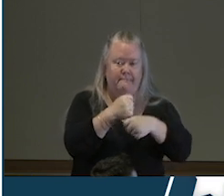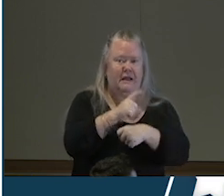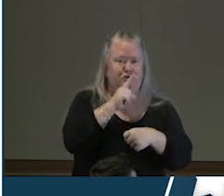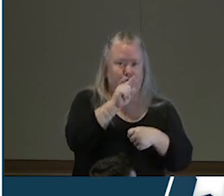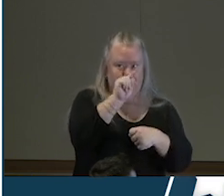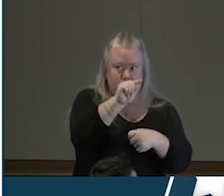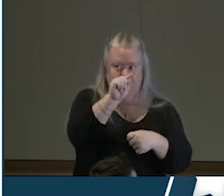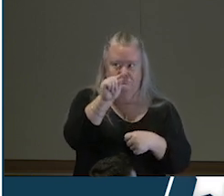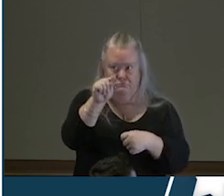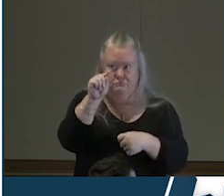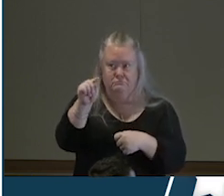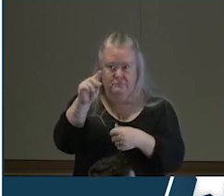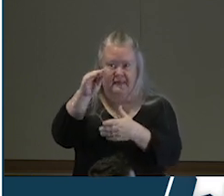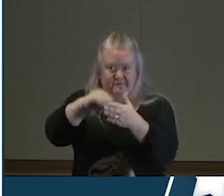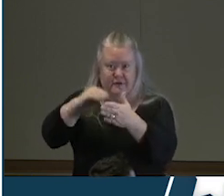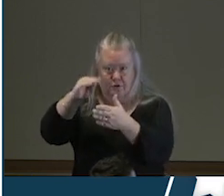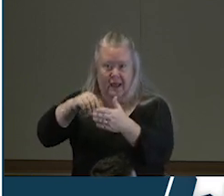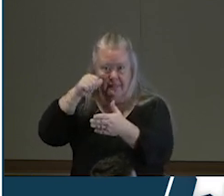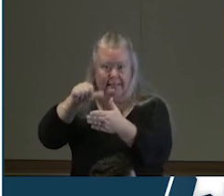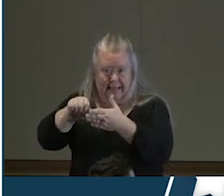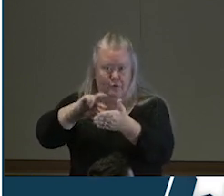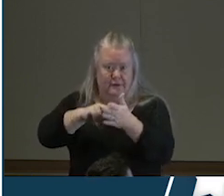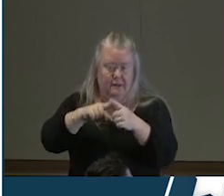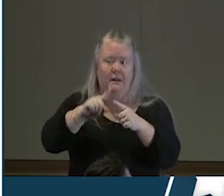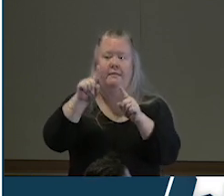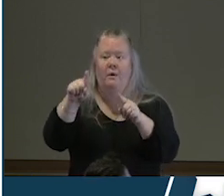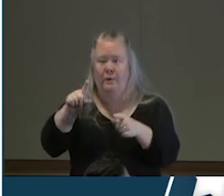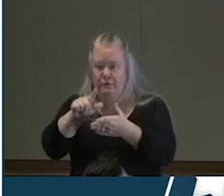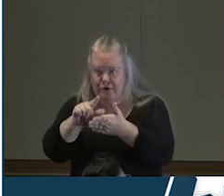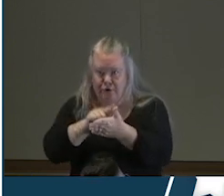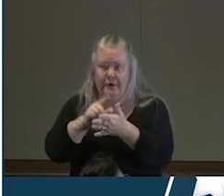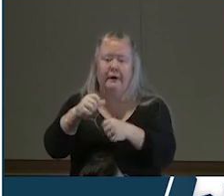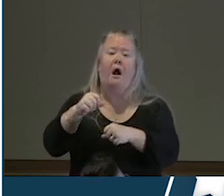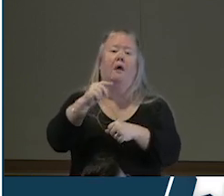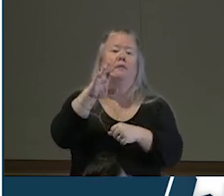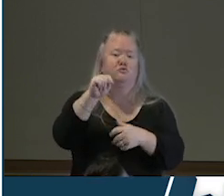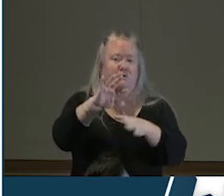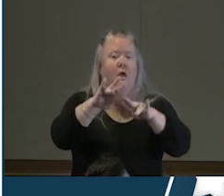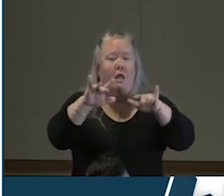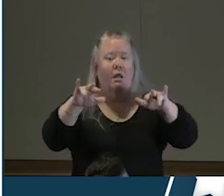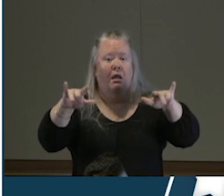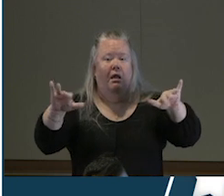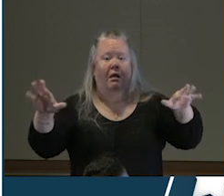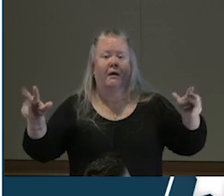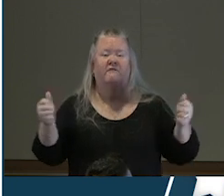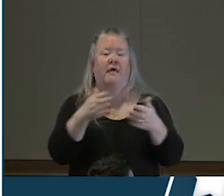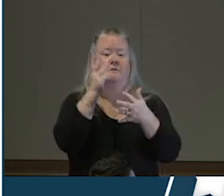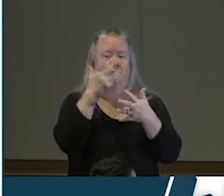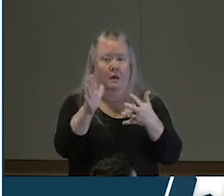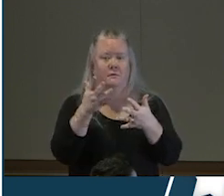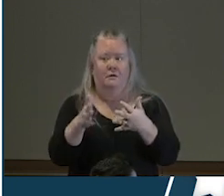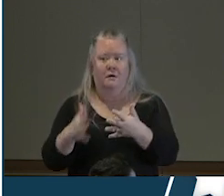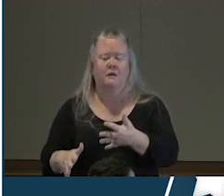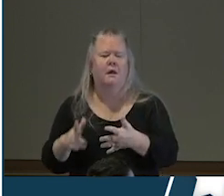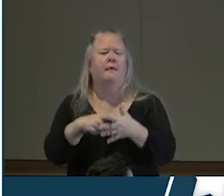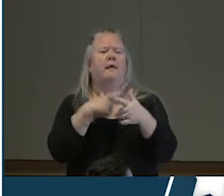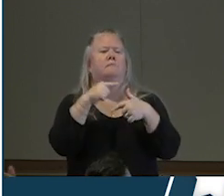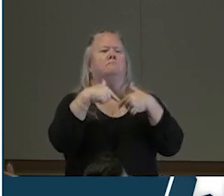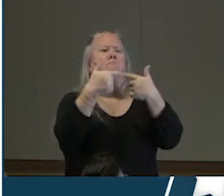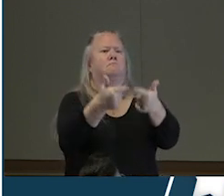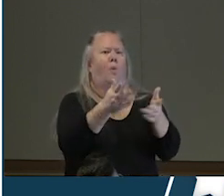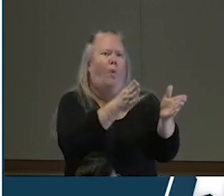sure that they filled out the letter of intent and they went to the attorney and got the trust done, and all these pieces get done. And then where do they get